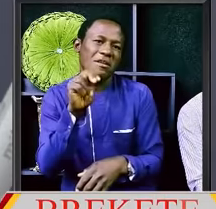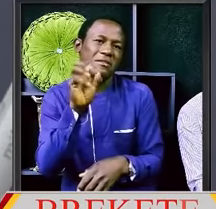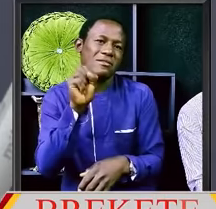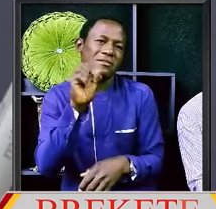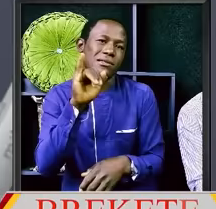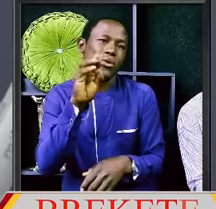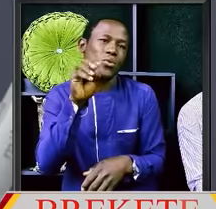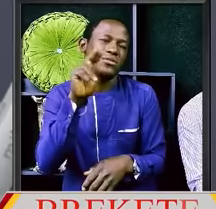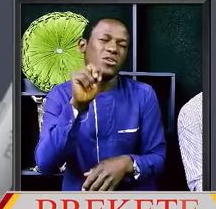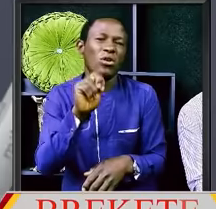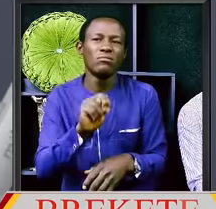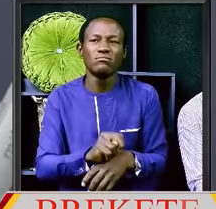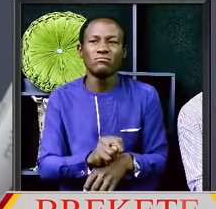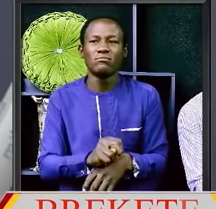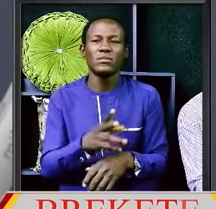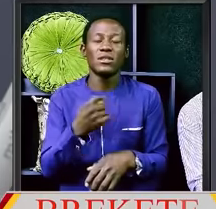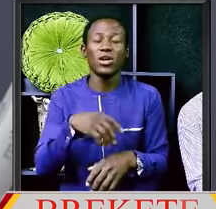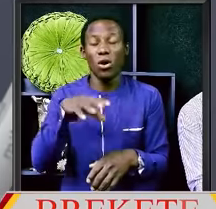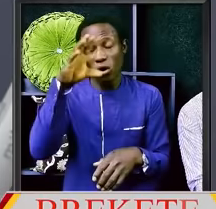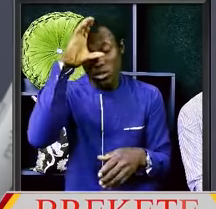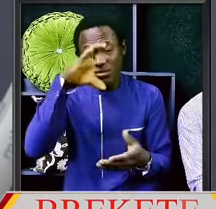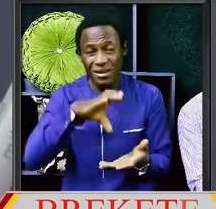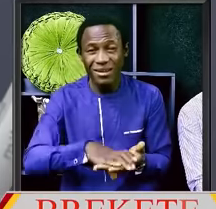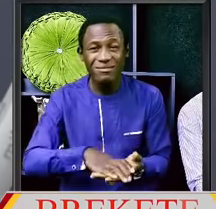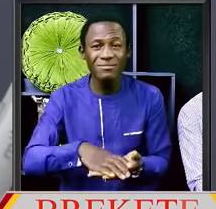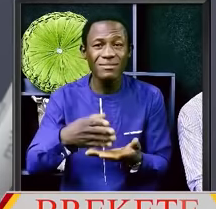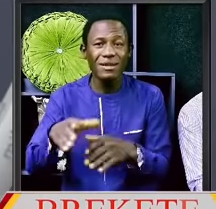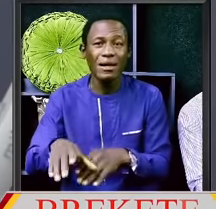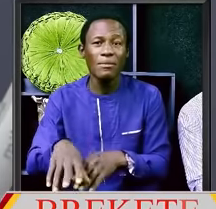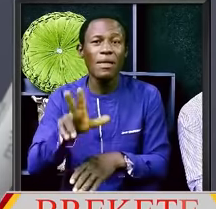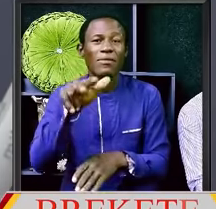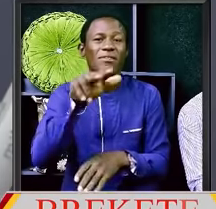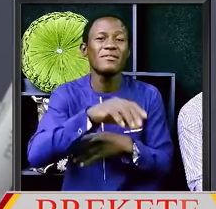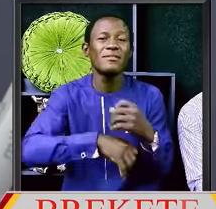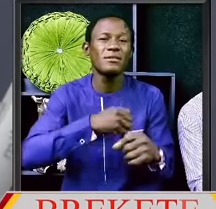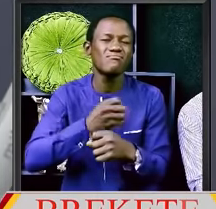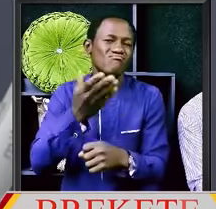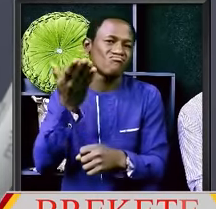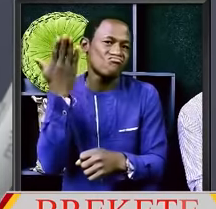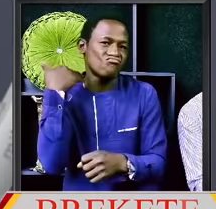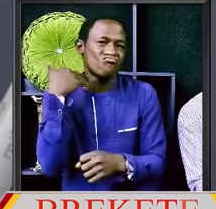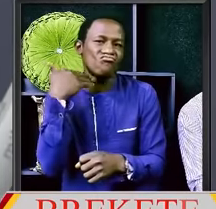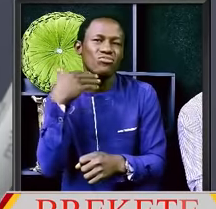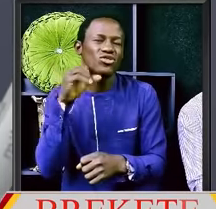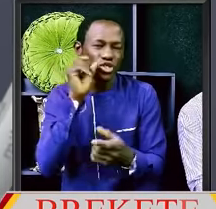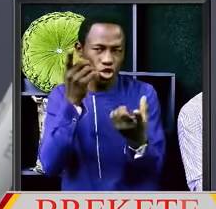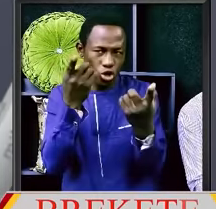after, nine the woman carry cry come. When this woman carry cry come,